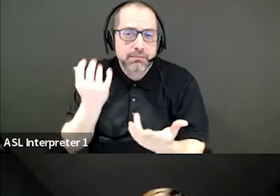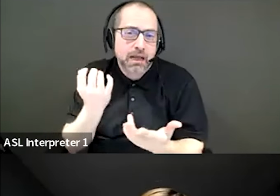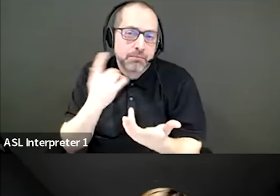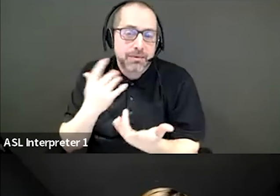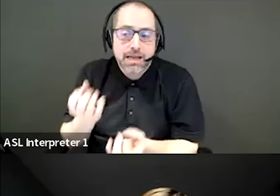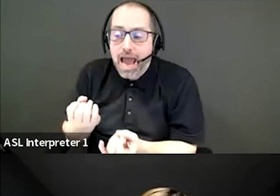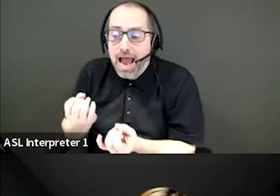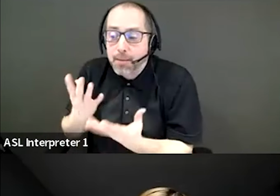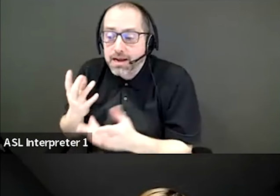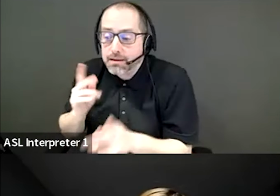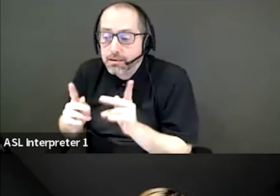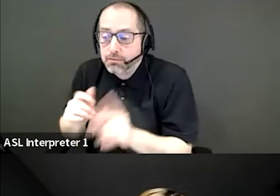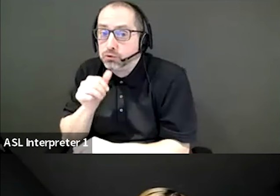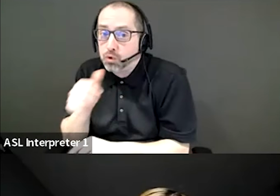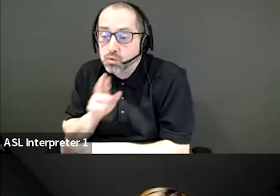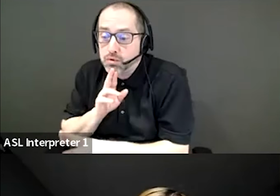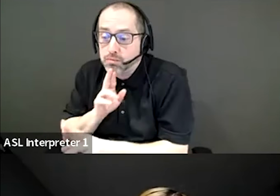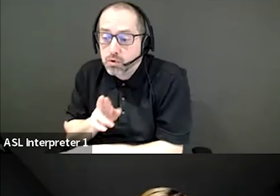underreported incidents?